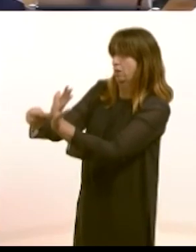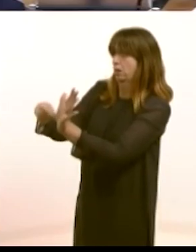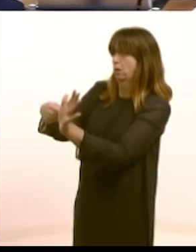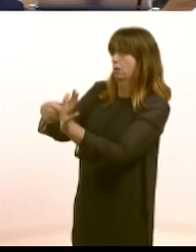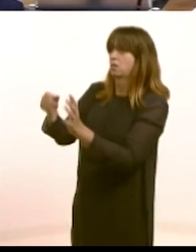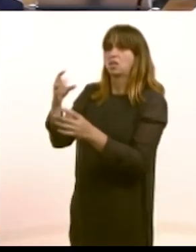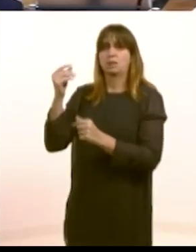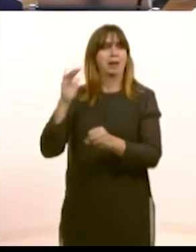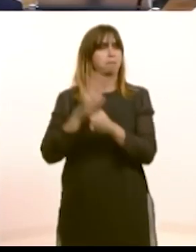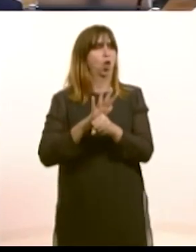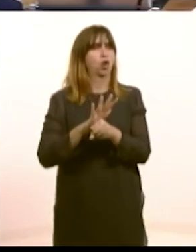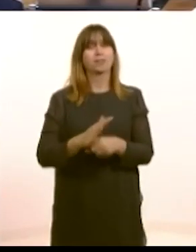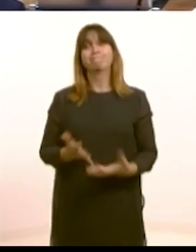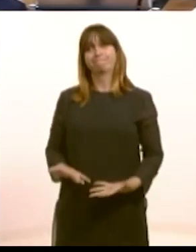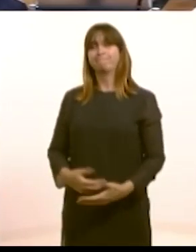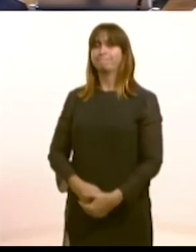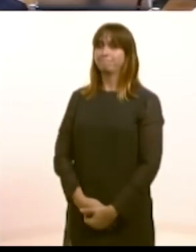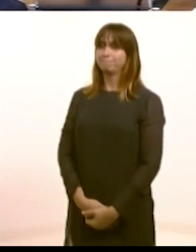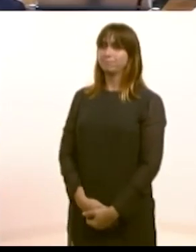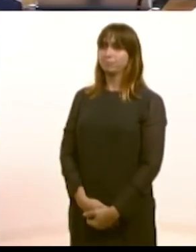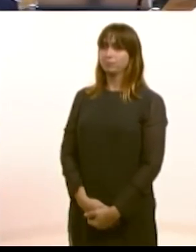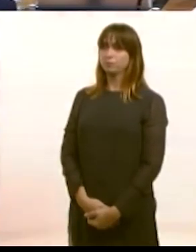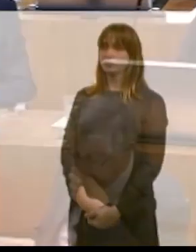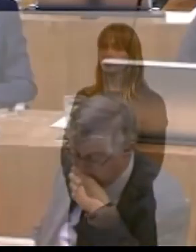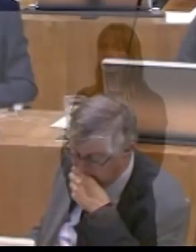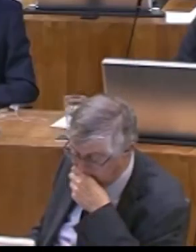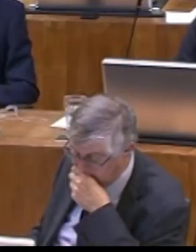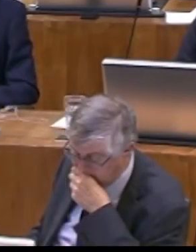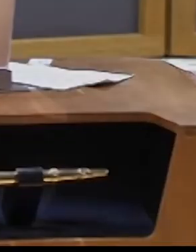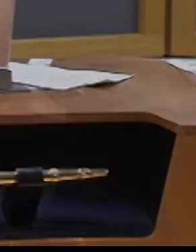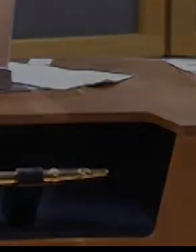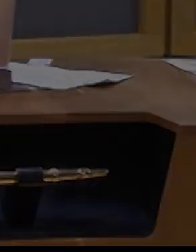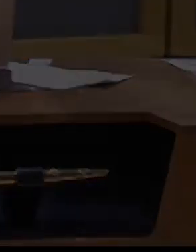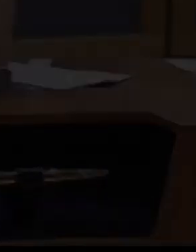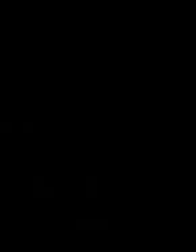identified. Diolch i'r Prif Weinidog. I thank the First Minister. The next item.